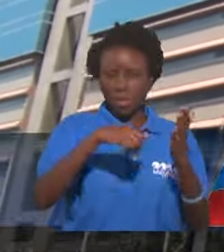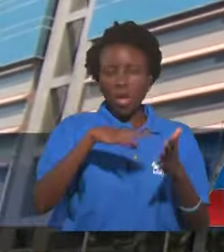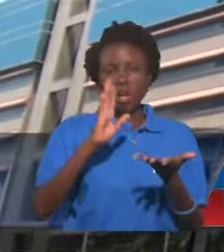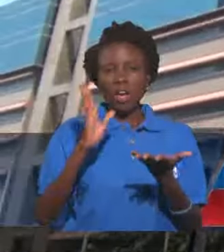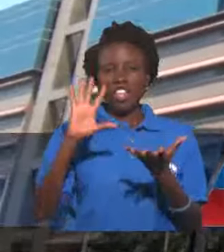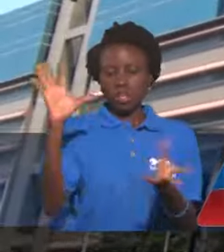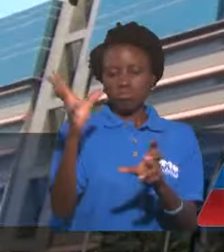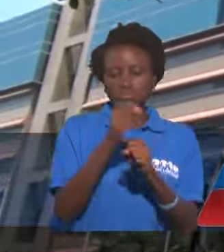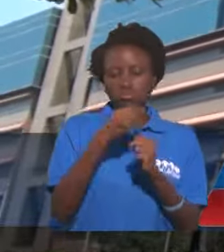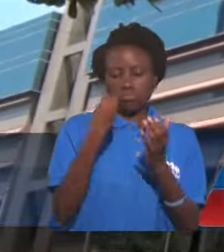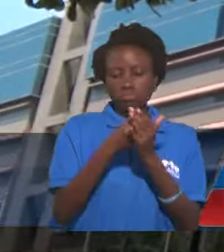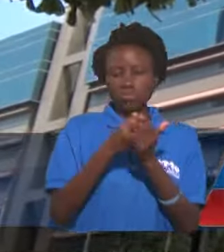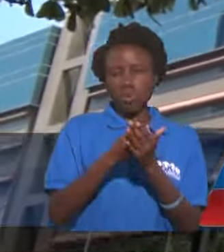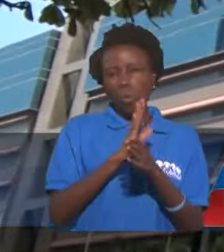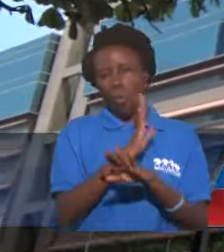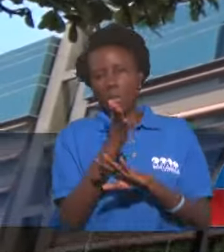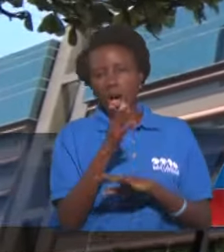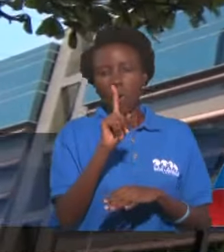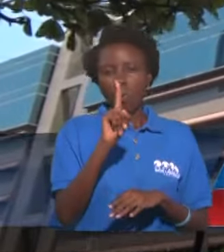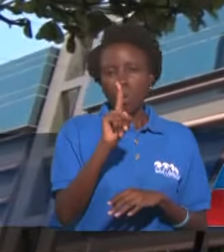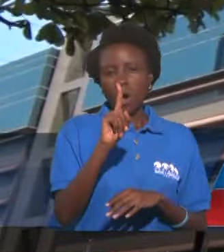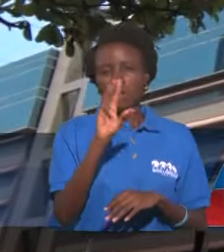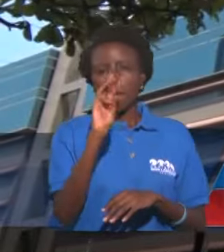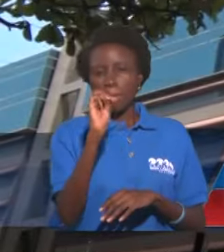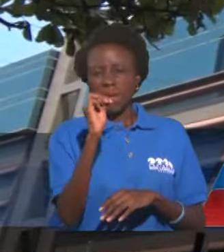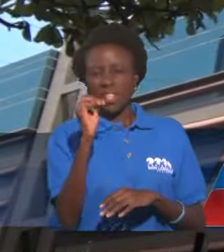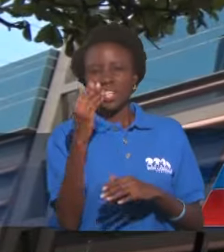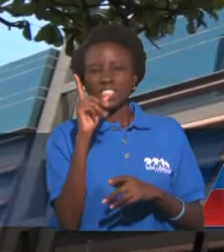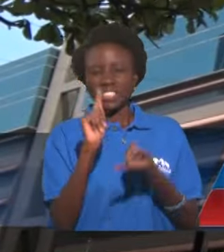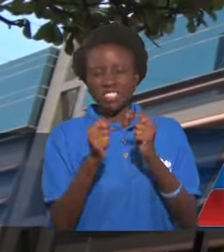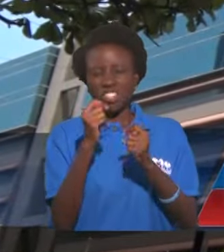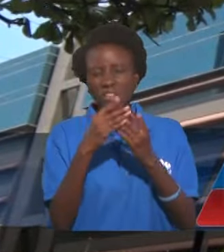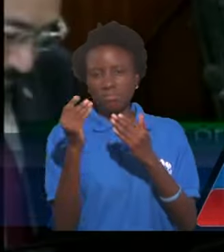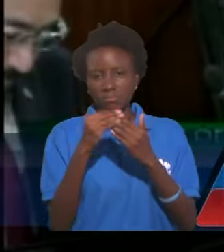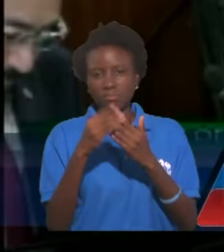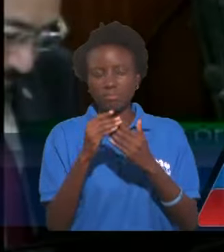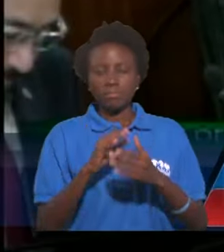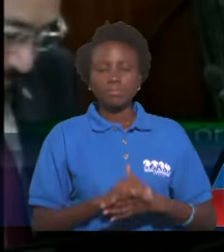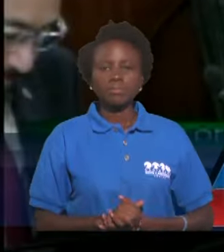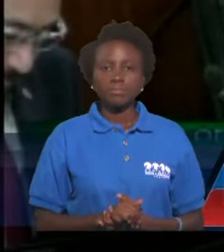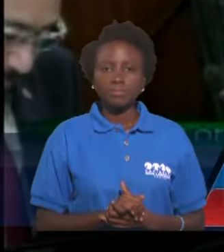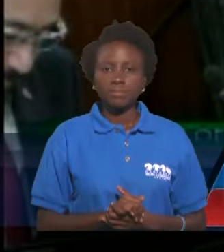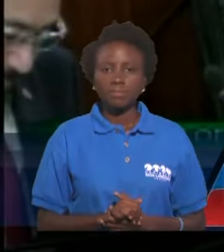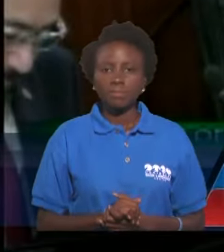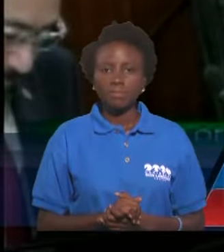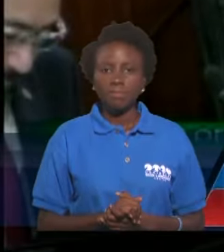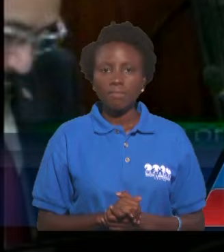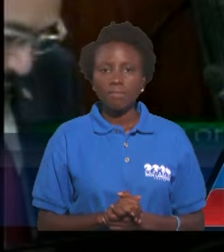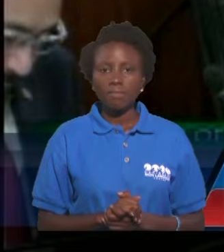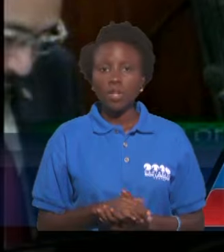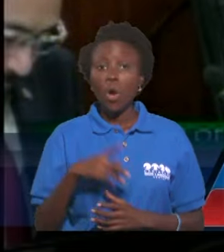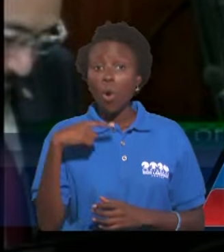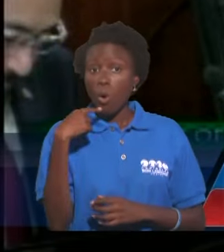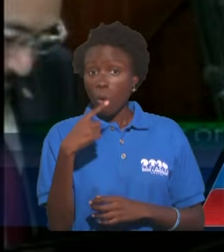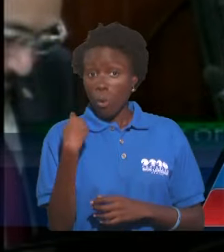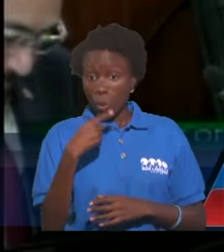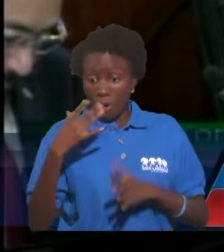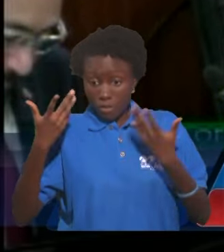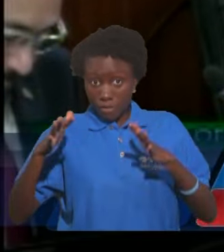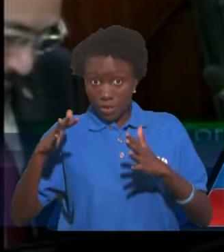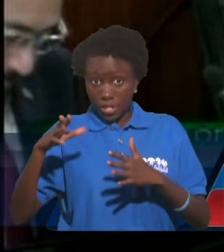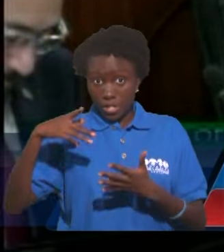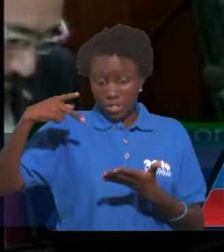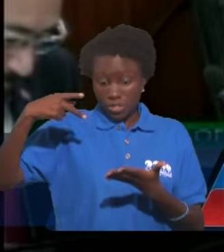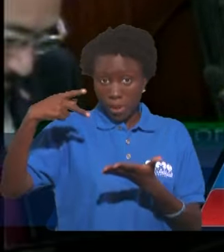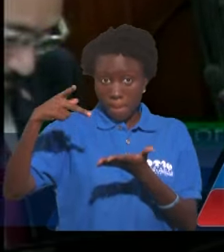million, and assures that corrective action will be taken to adjust to the new rate. All of these taxpayers will be issued with